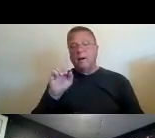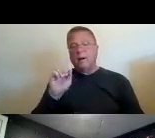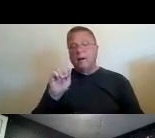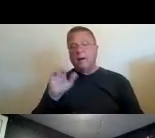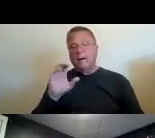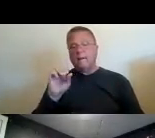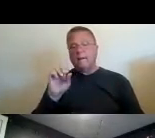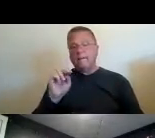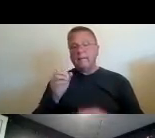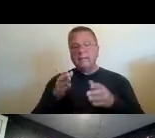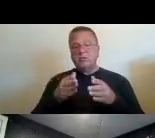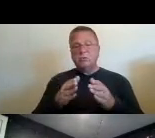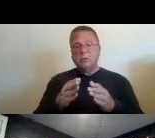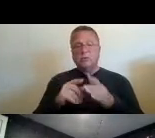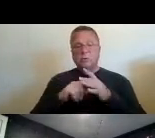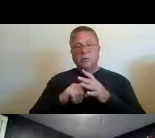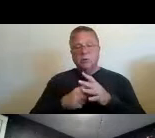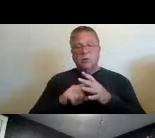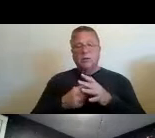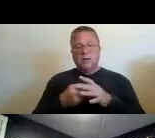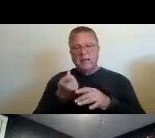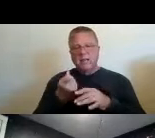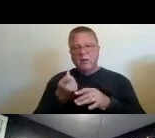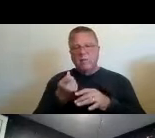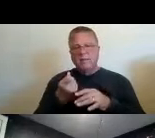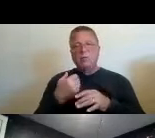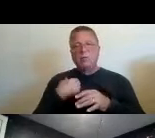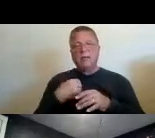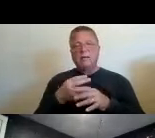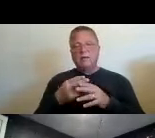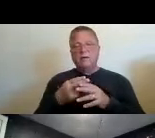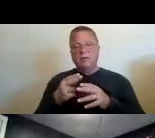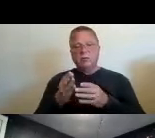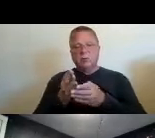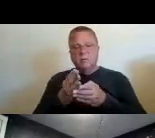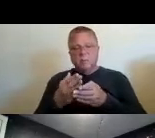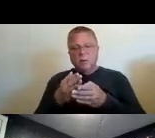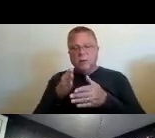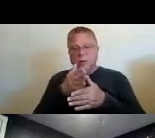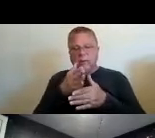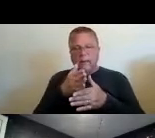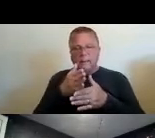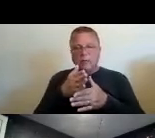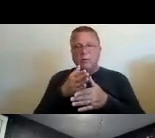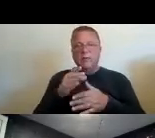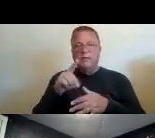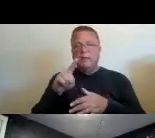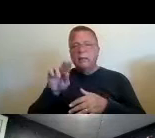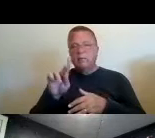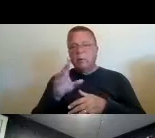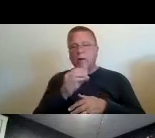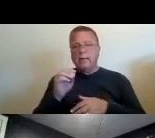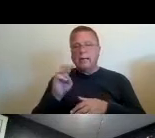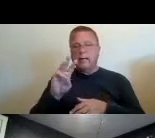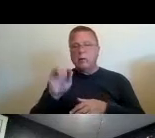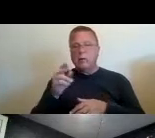we've started a little bit. So we have the short segment currently between the park and Wightman. That is